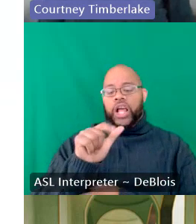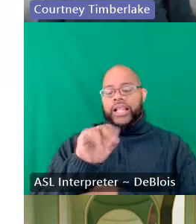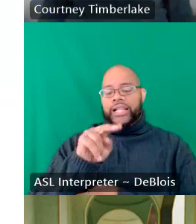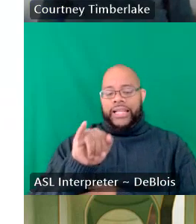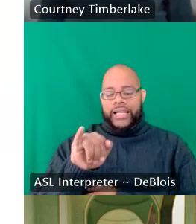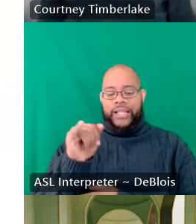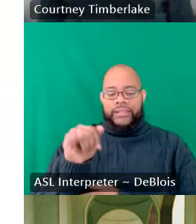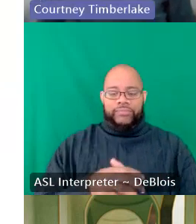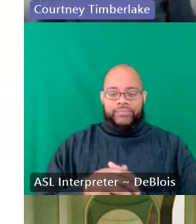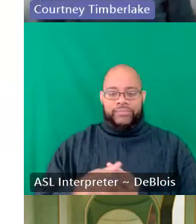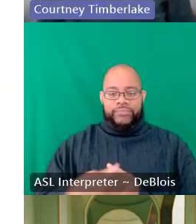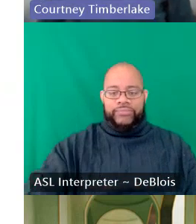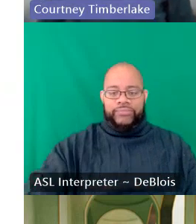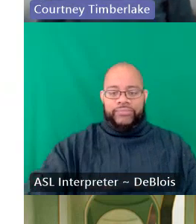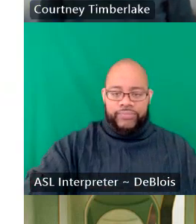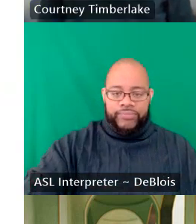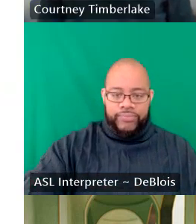additions.